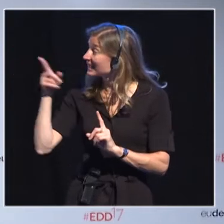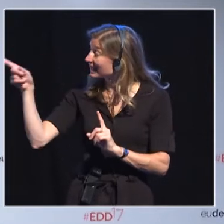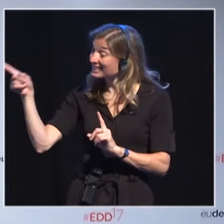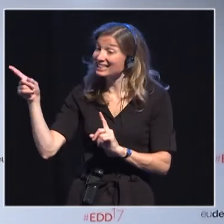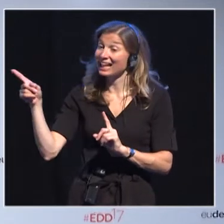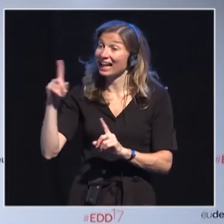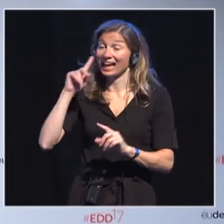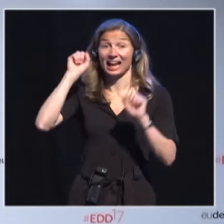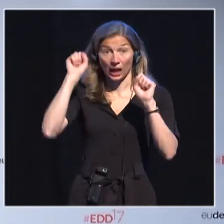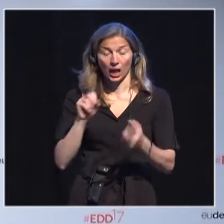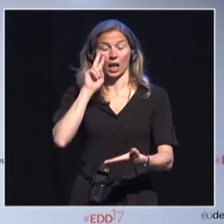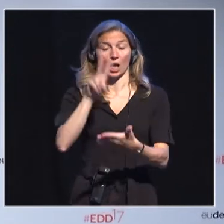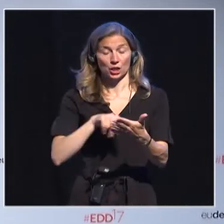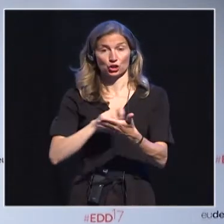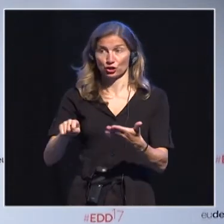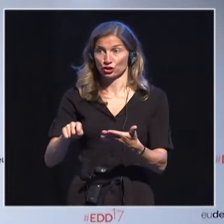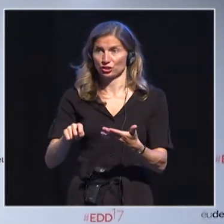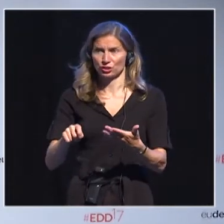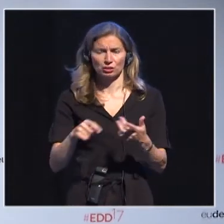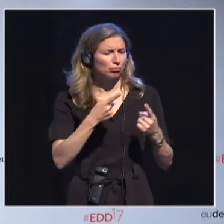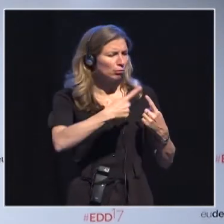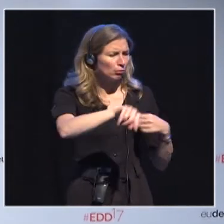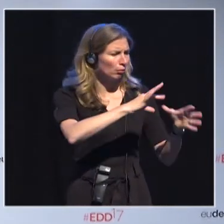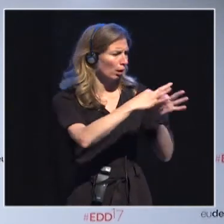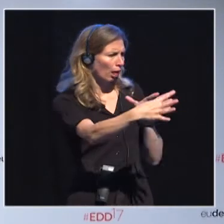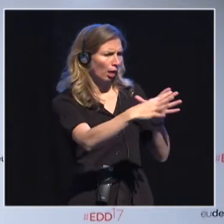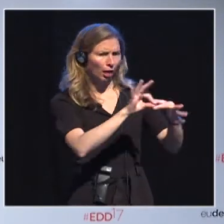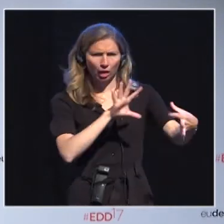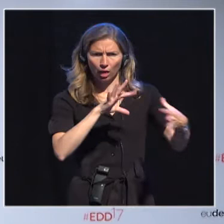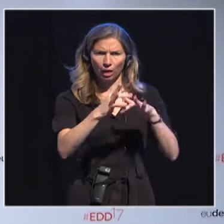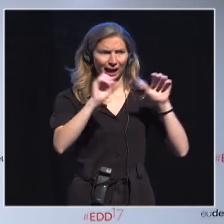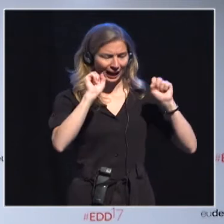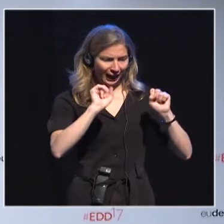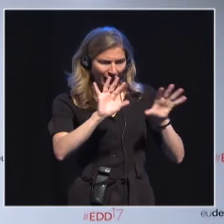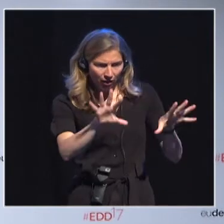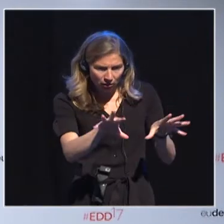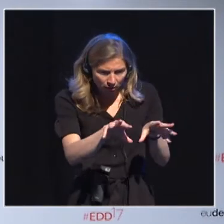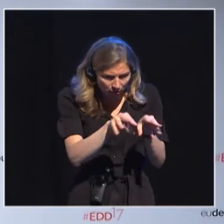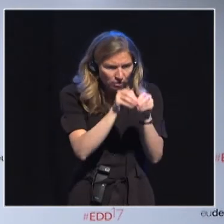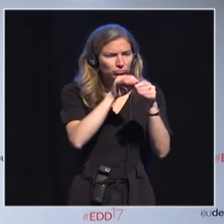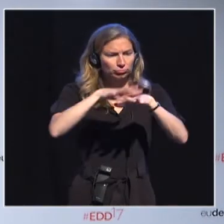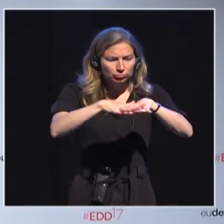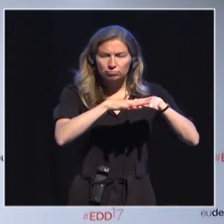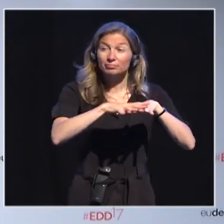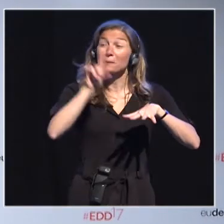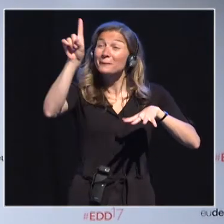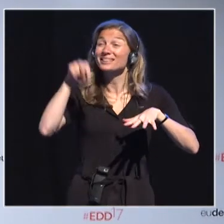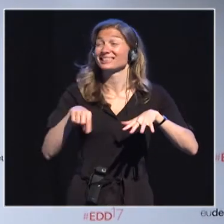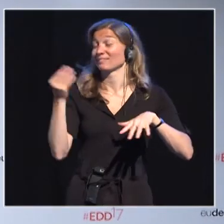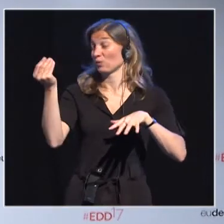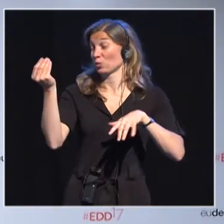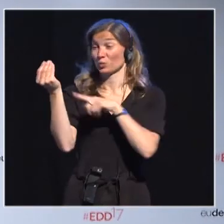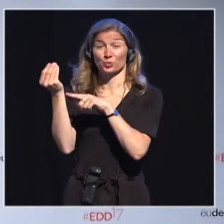towards getting the unconnected connected. But cost is also a big, big barrier. a fixed